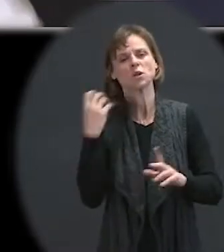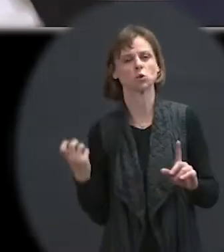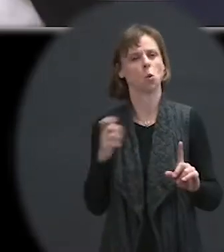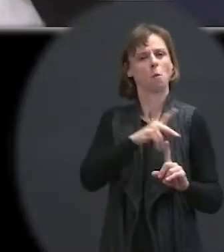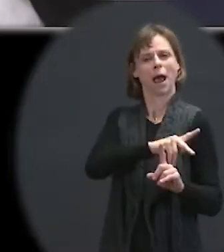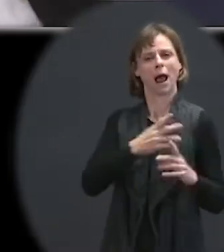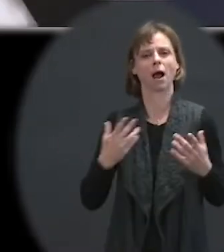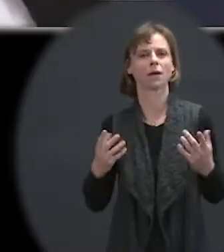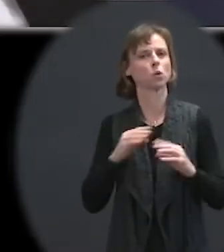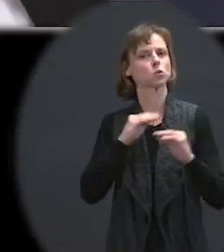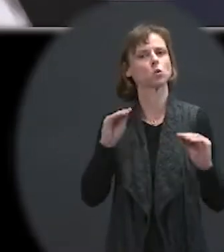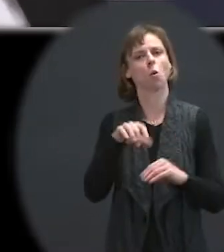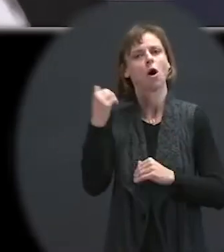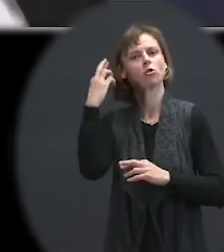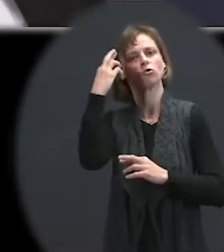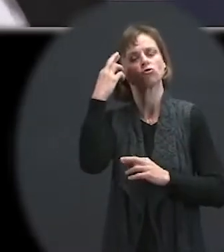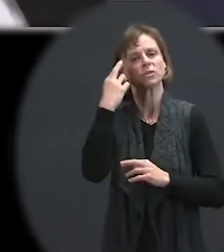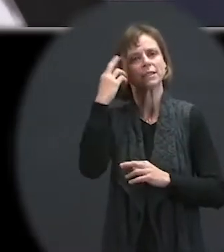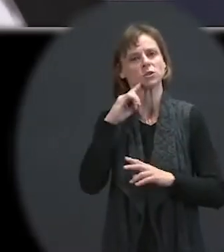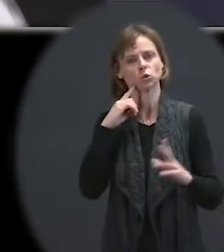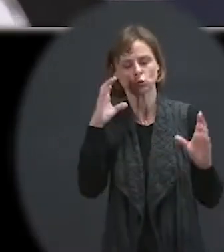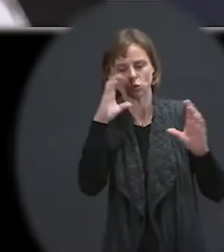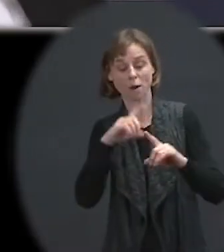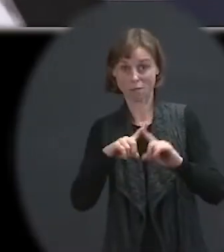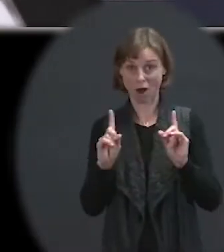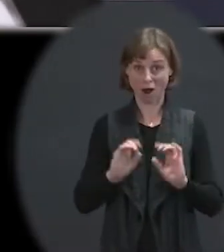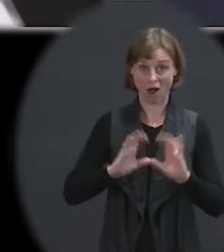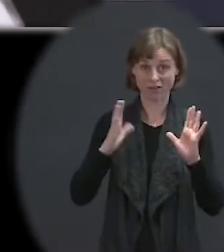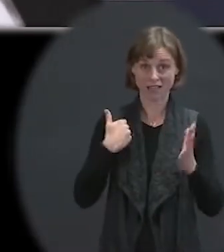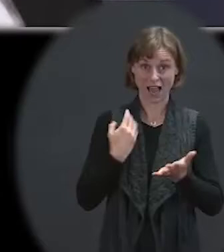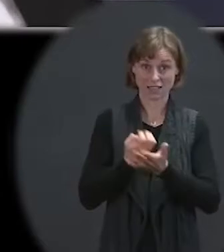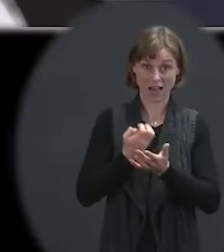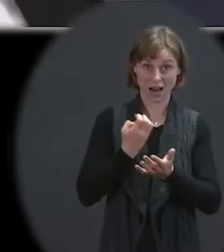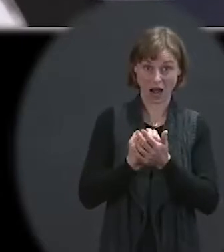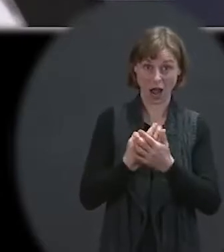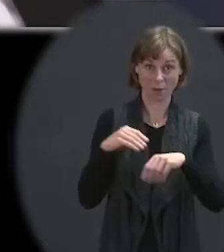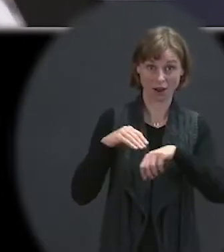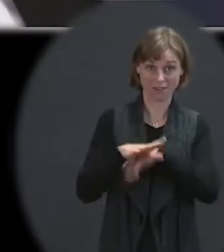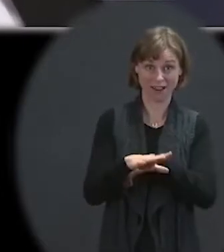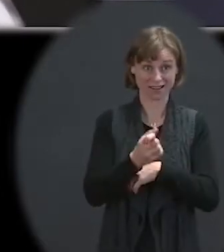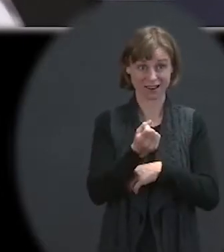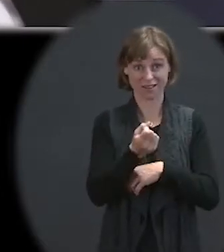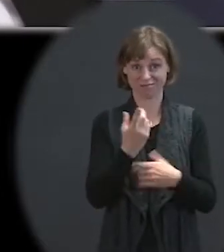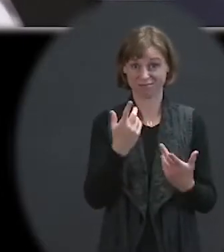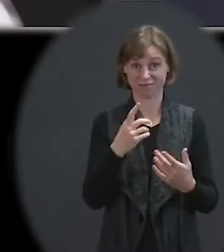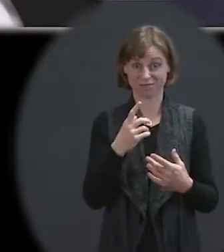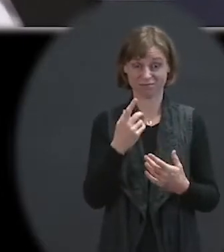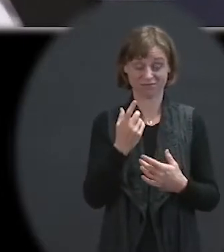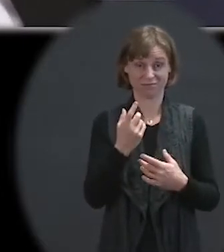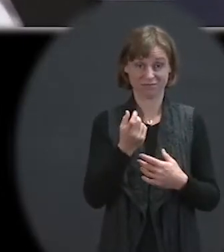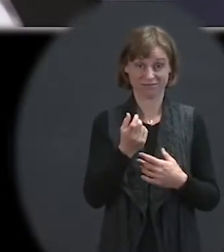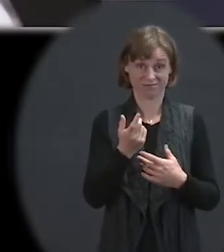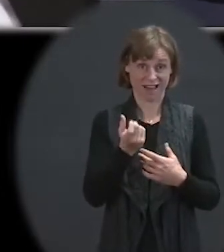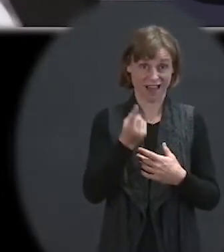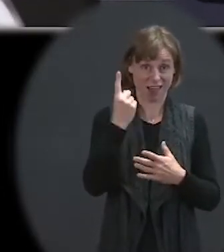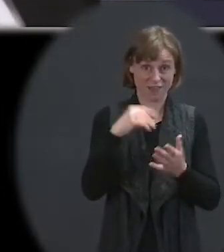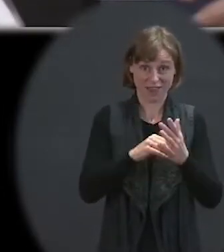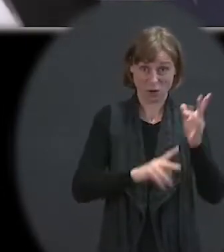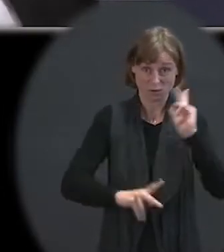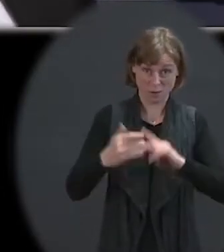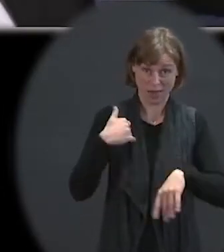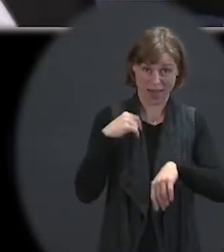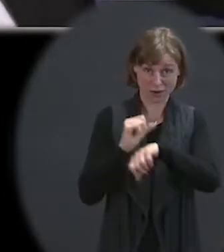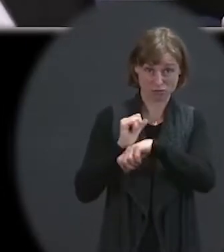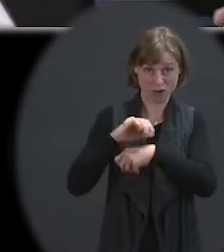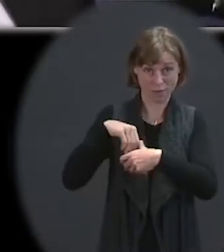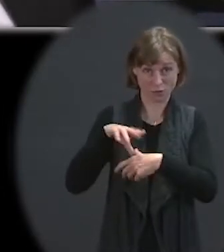it. There is an economic effect, though, of course, now. But 11,000 people had jobs connected to this in the United States, at least.